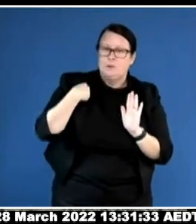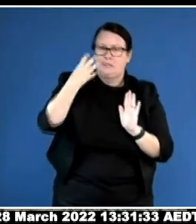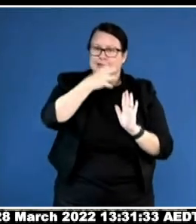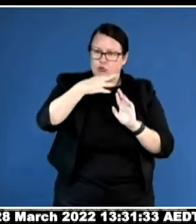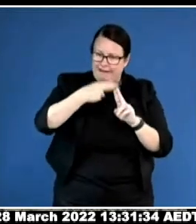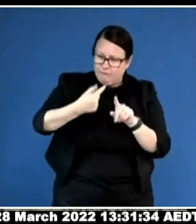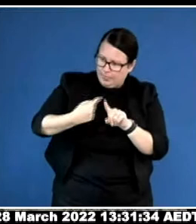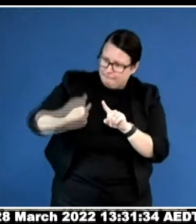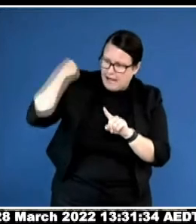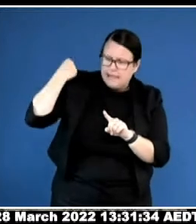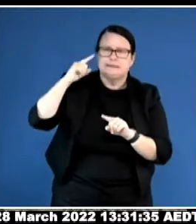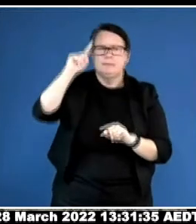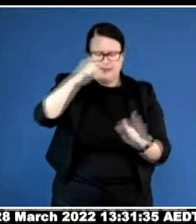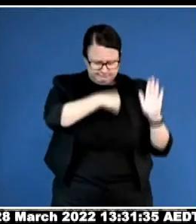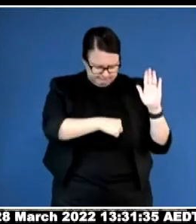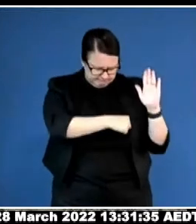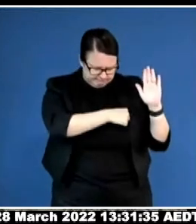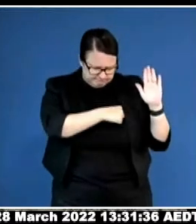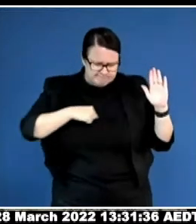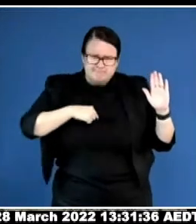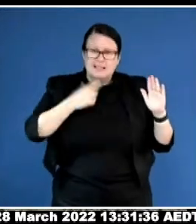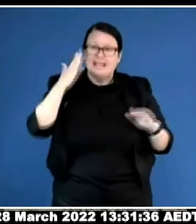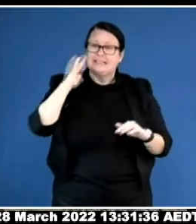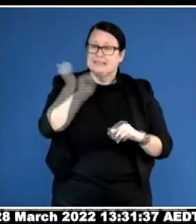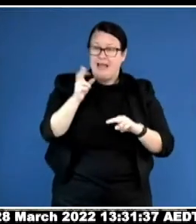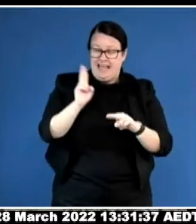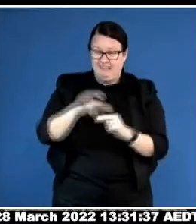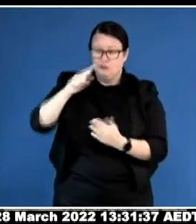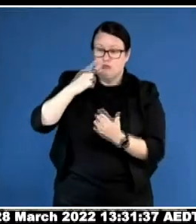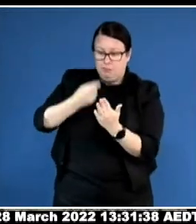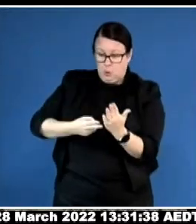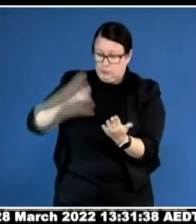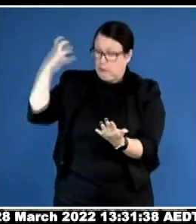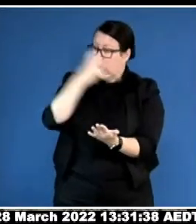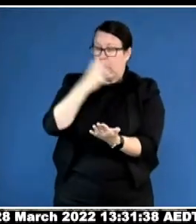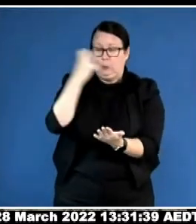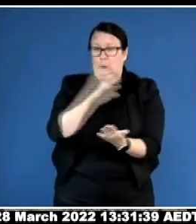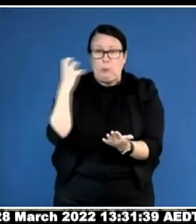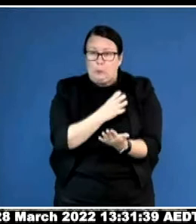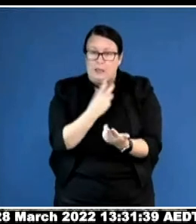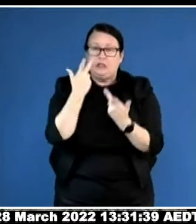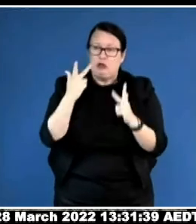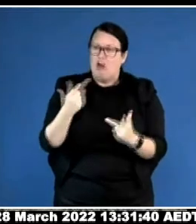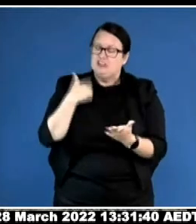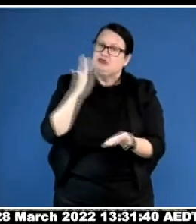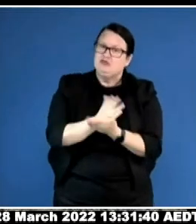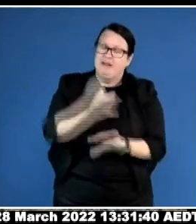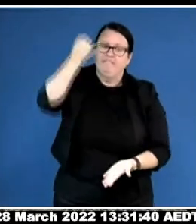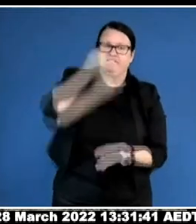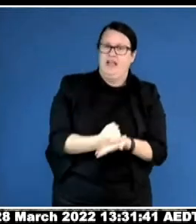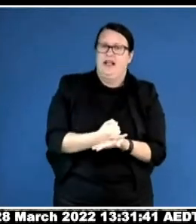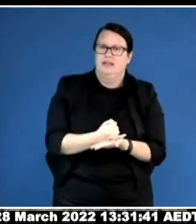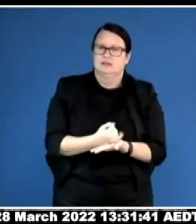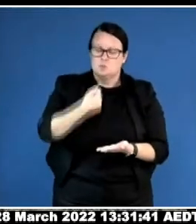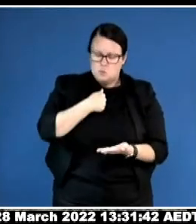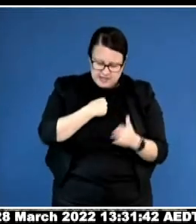committed, no matter how harsh a report might be or how harsh the reality of the failings might be, we are and we do